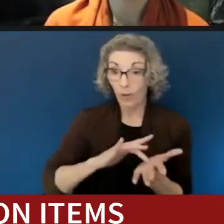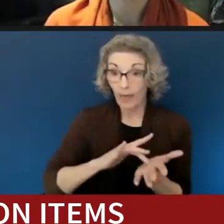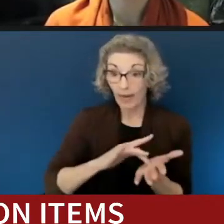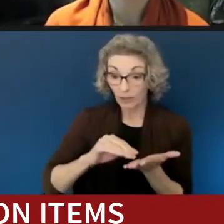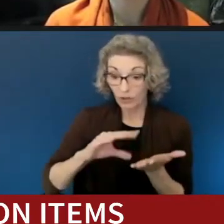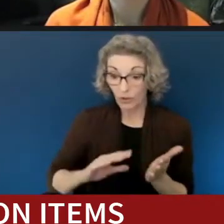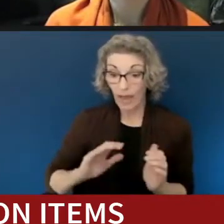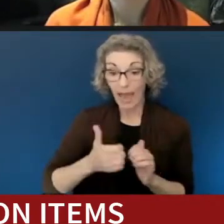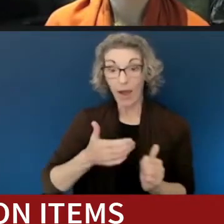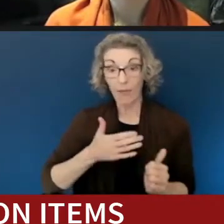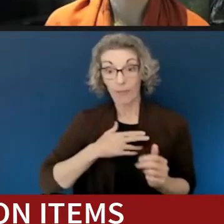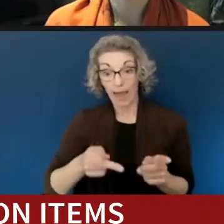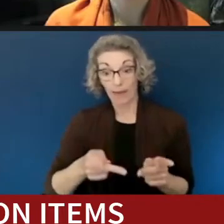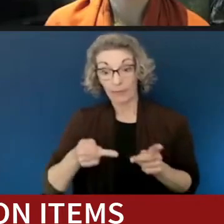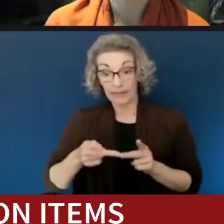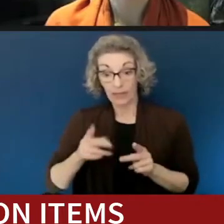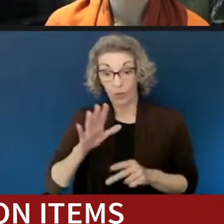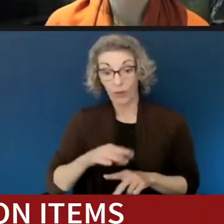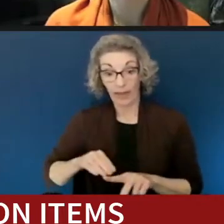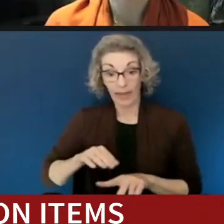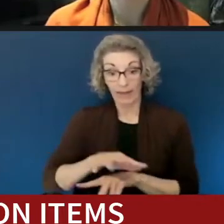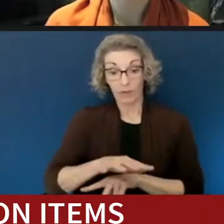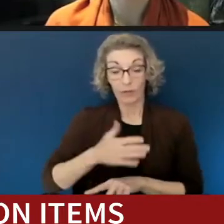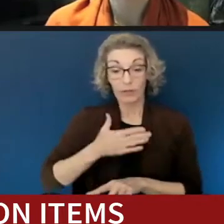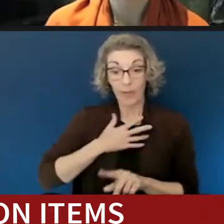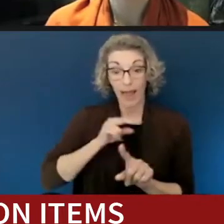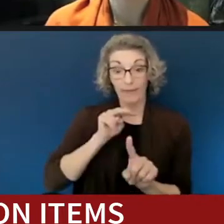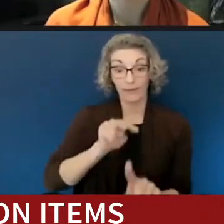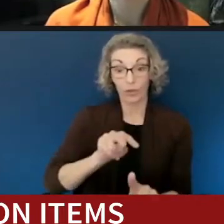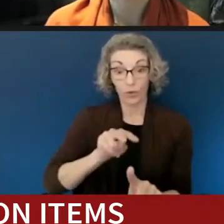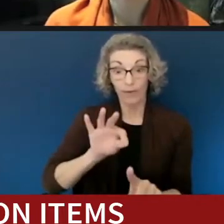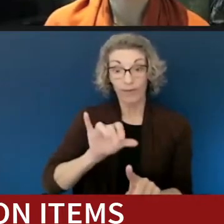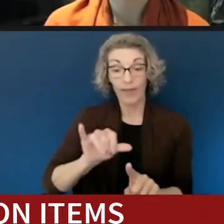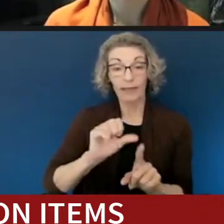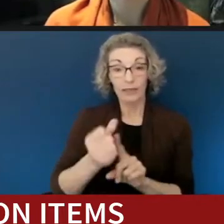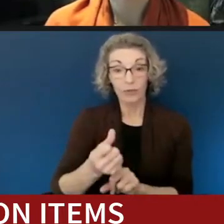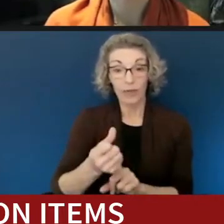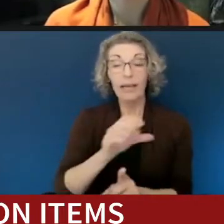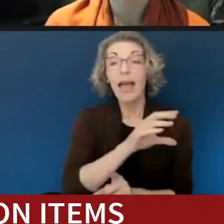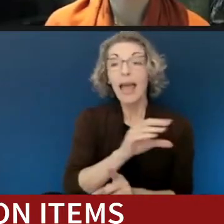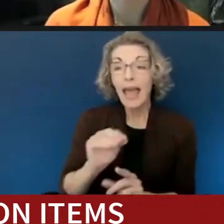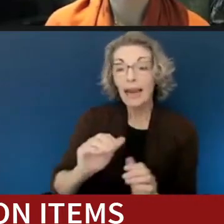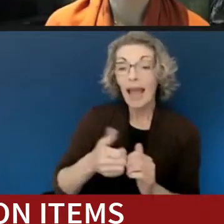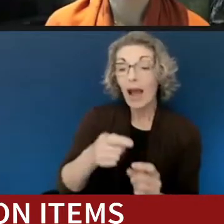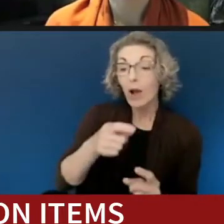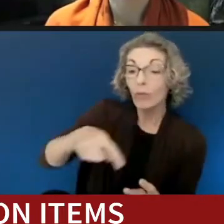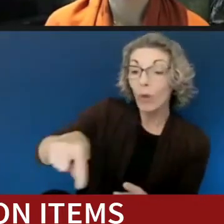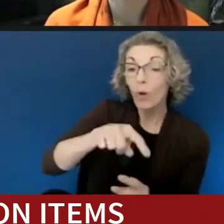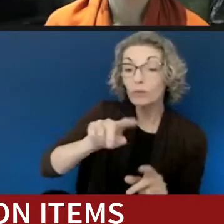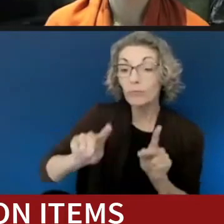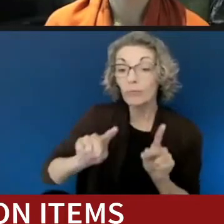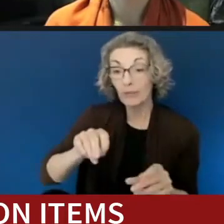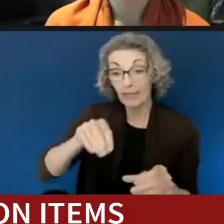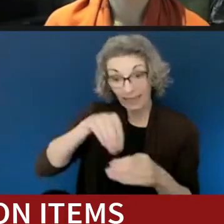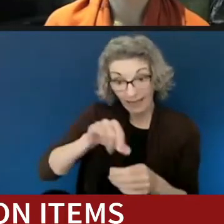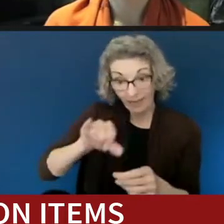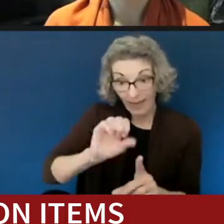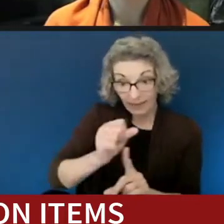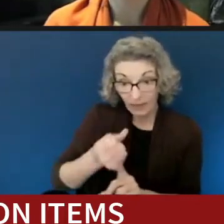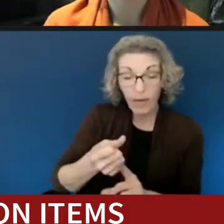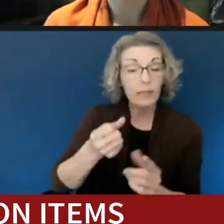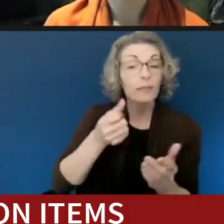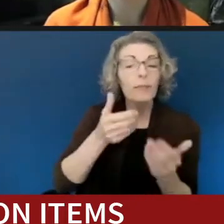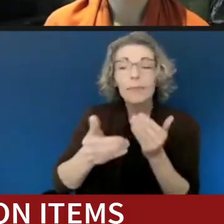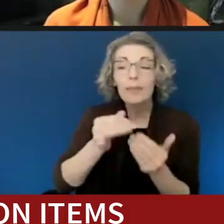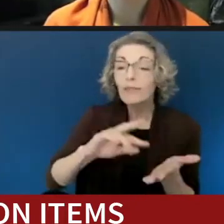influence the way I'm viewing this situation? But then how do the actual folks within the situation, whether it's other folks on the